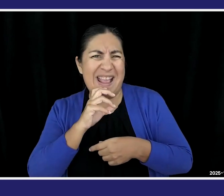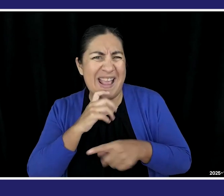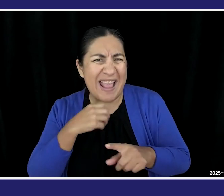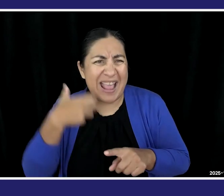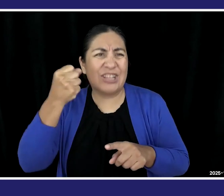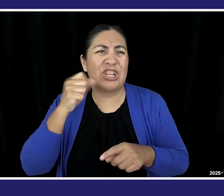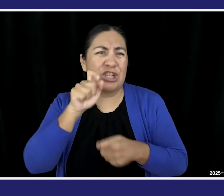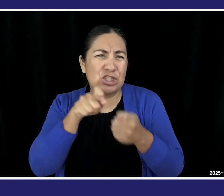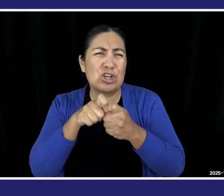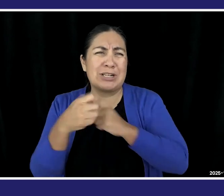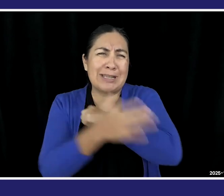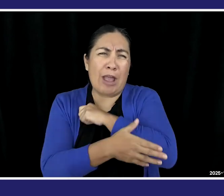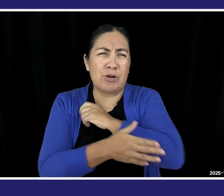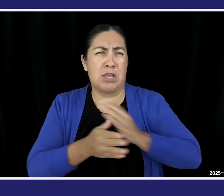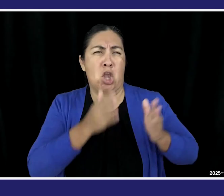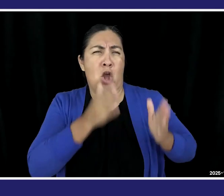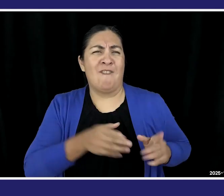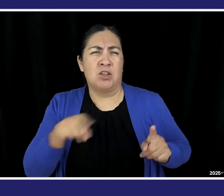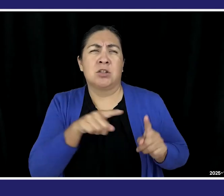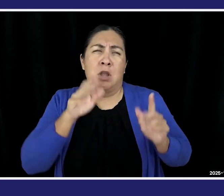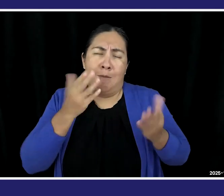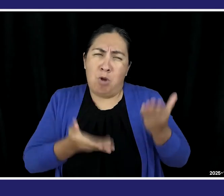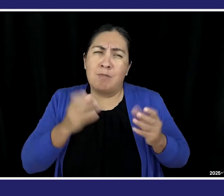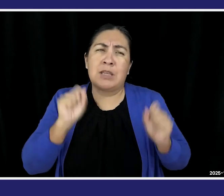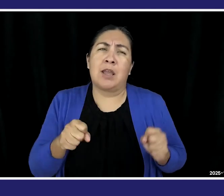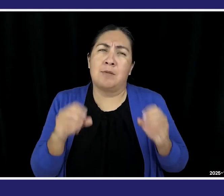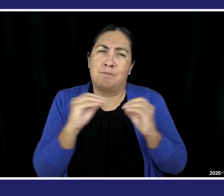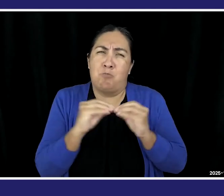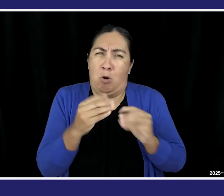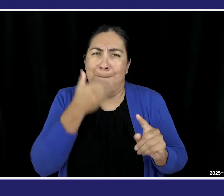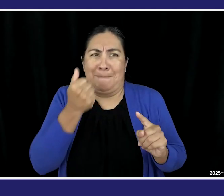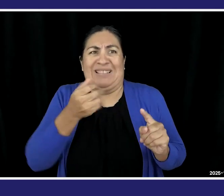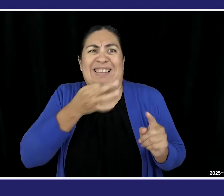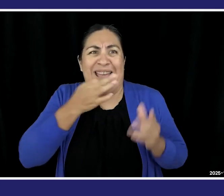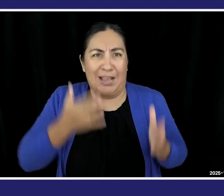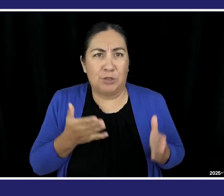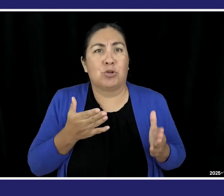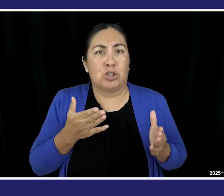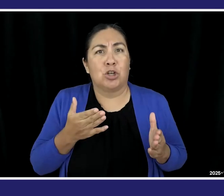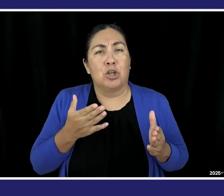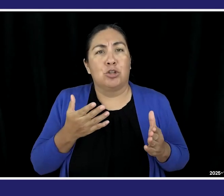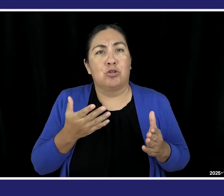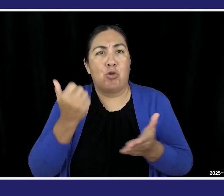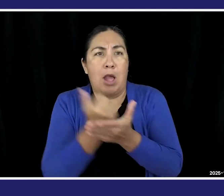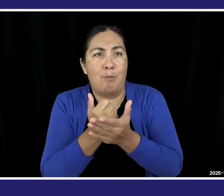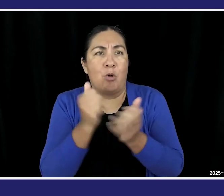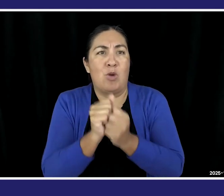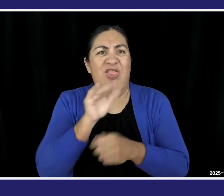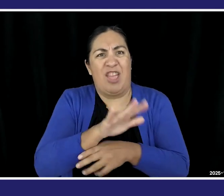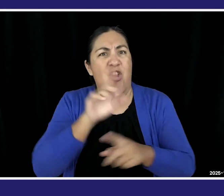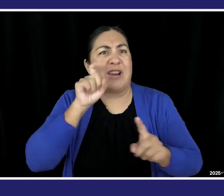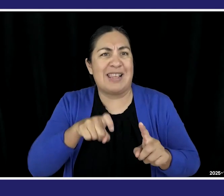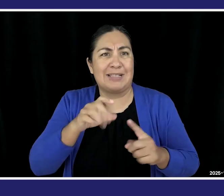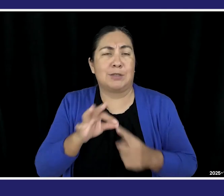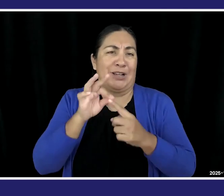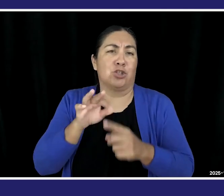really be able to convey the needs of those special populations, and then including our local education partners and